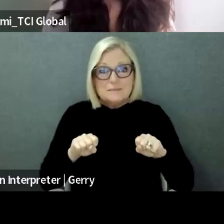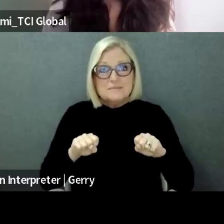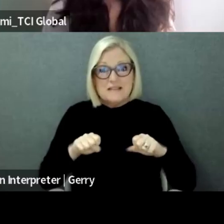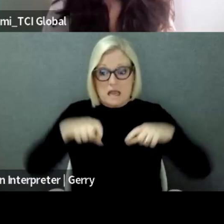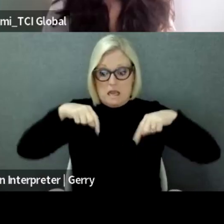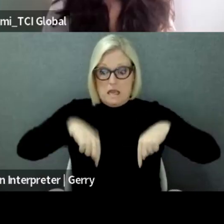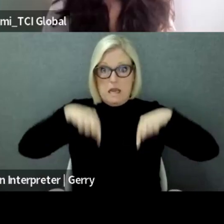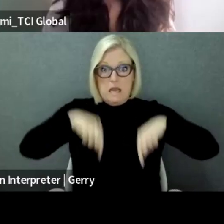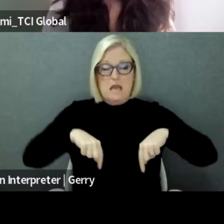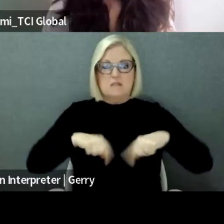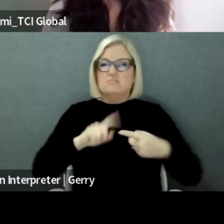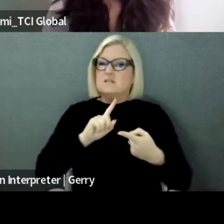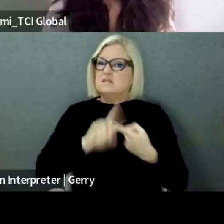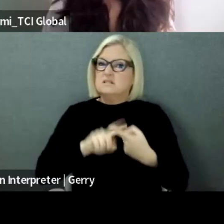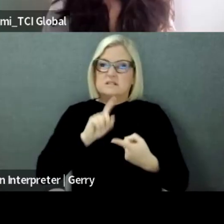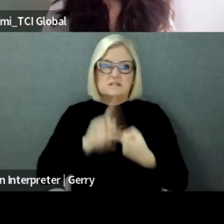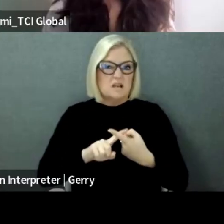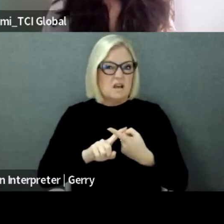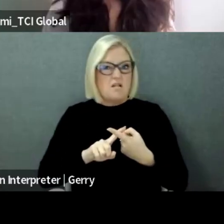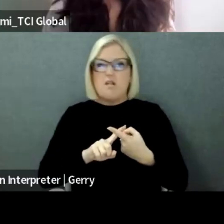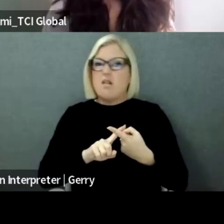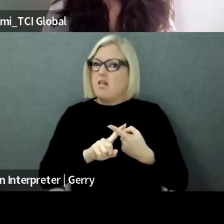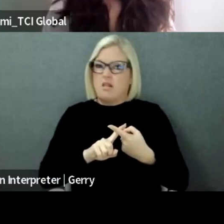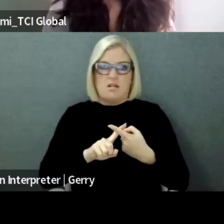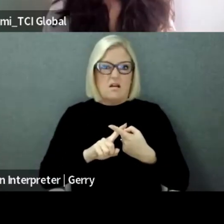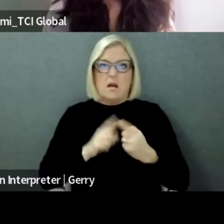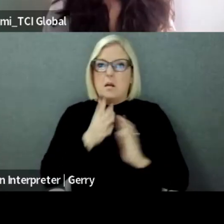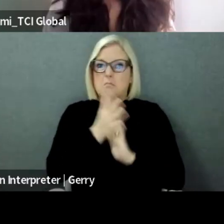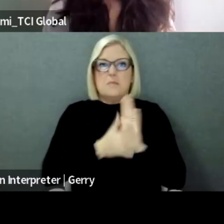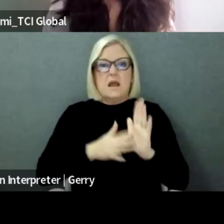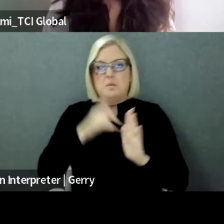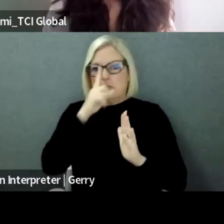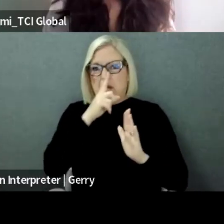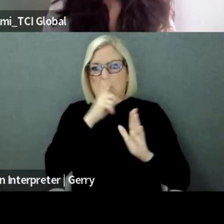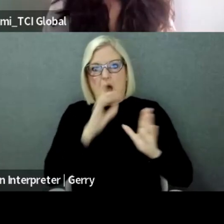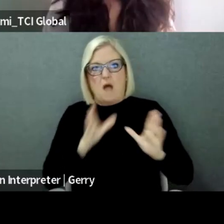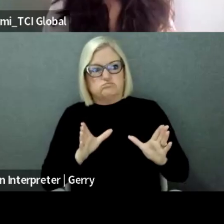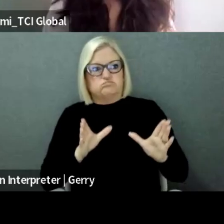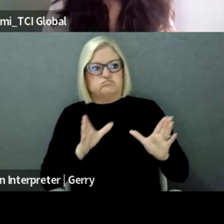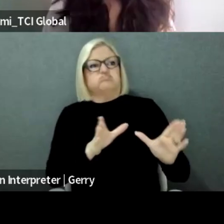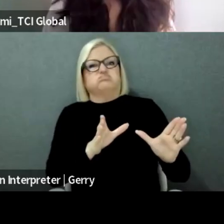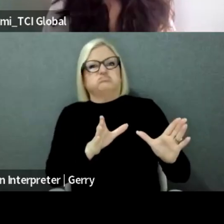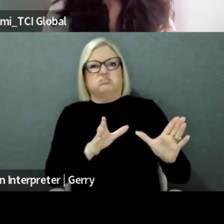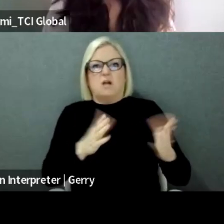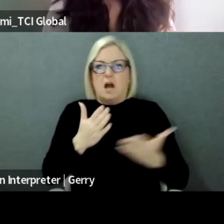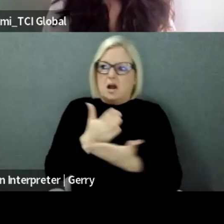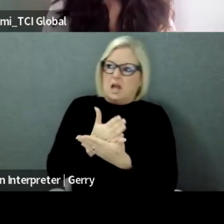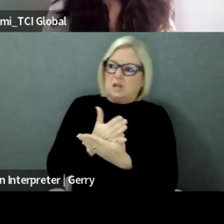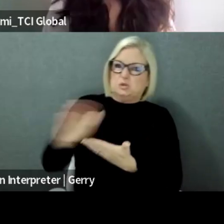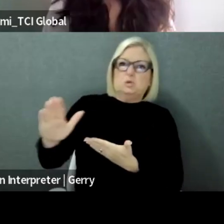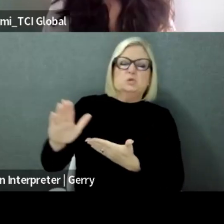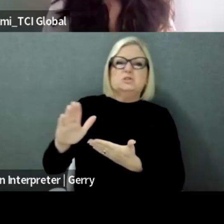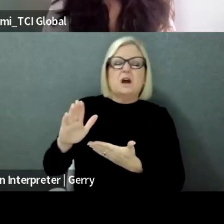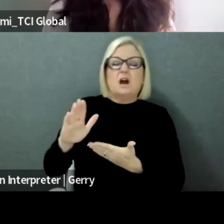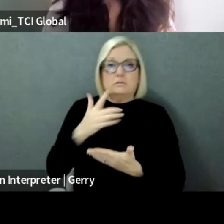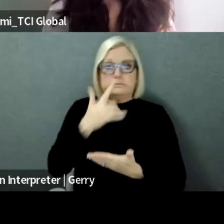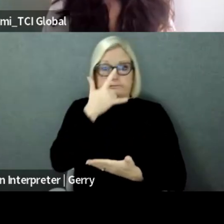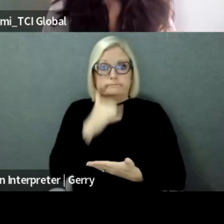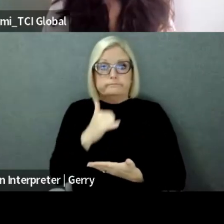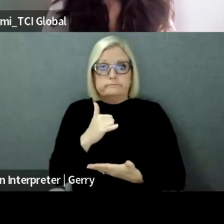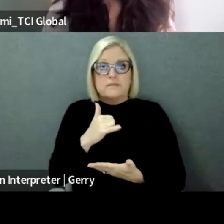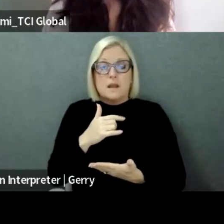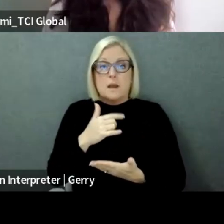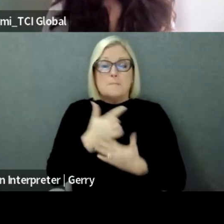institutionalization by allowing forced treatment, substitute decision-making, and exclusion from community life. Exclusion also happens because many people do